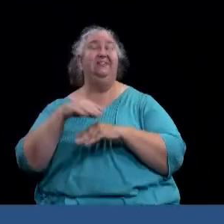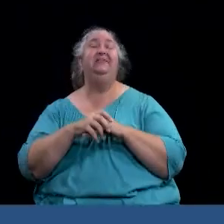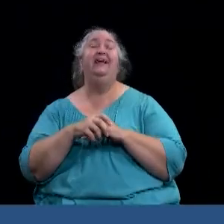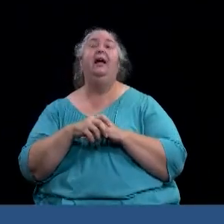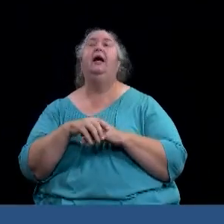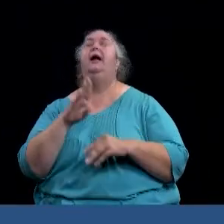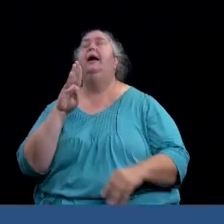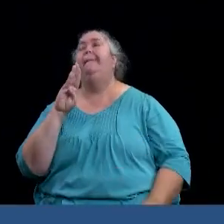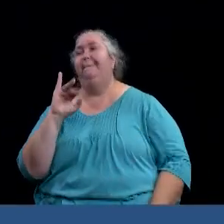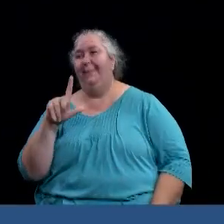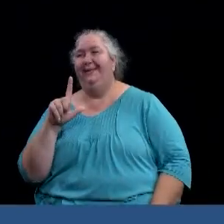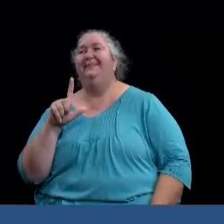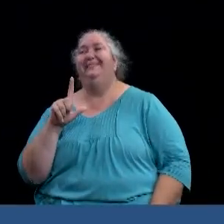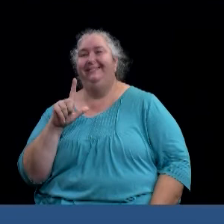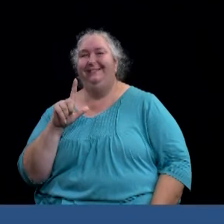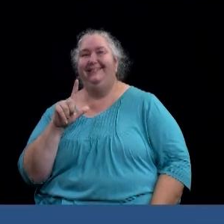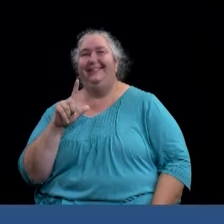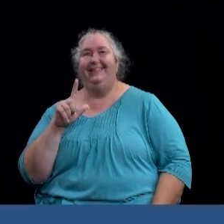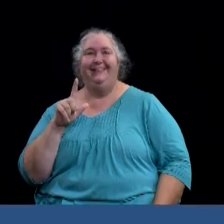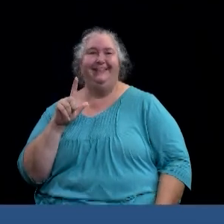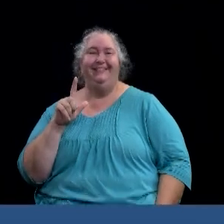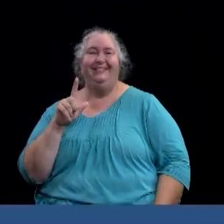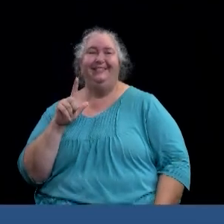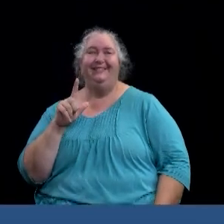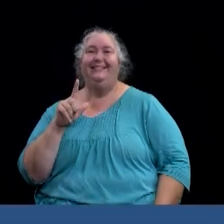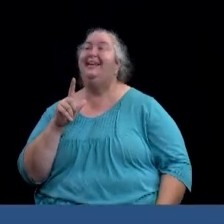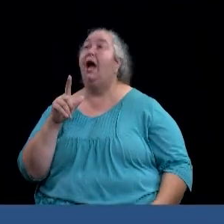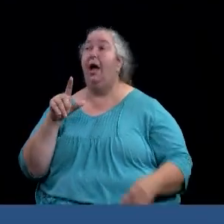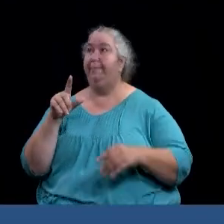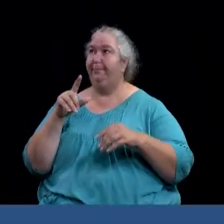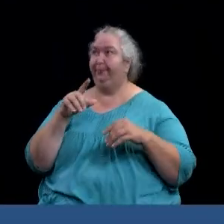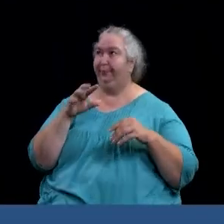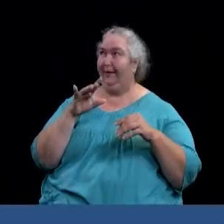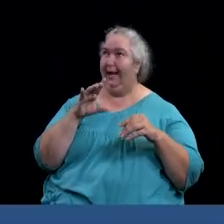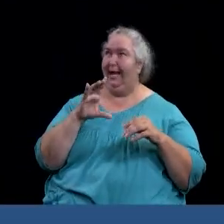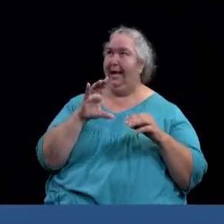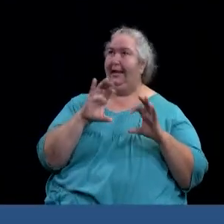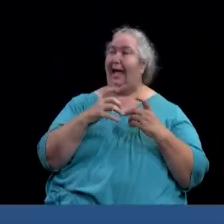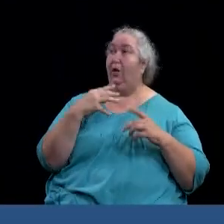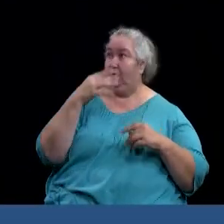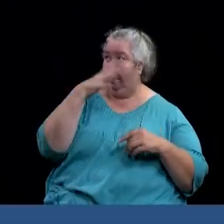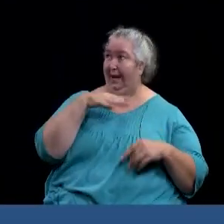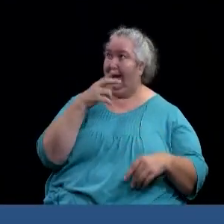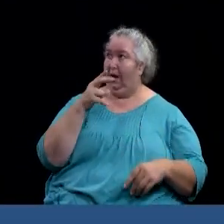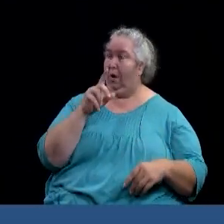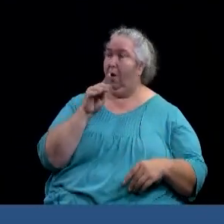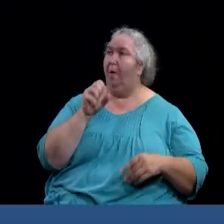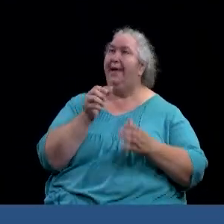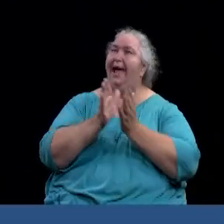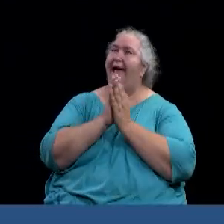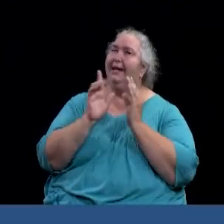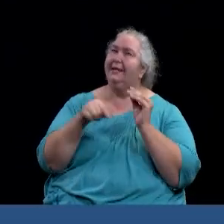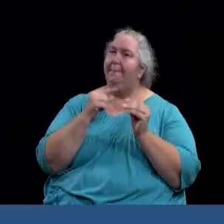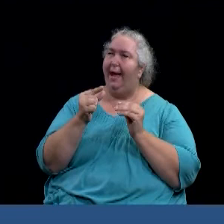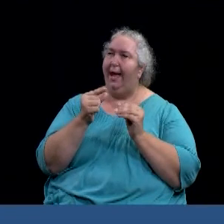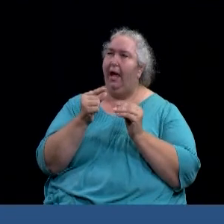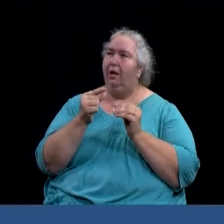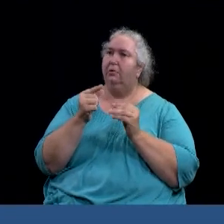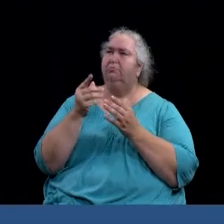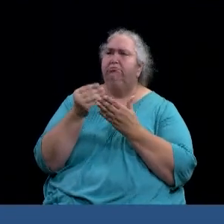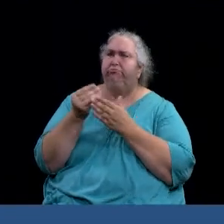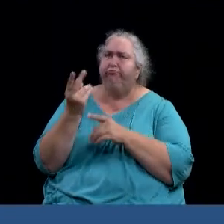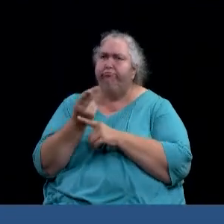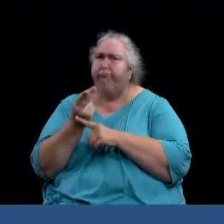Representative Holmes Councilman Holmes had just asked about sources and uses, so we could kind of go over that real quick. He would like it spelled out for